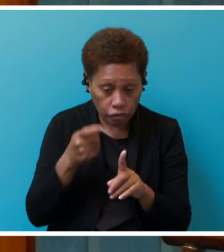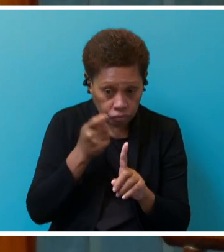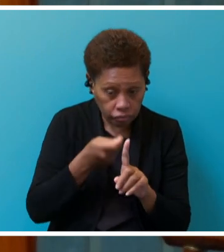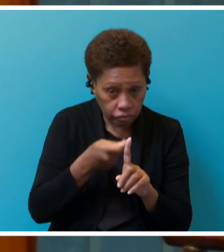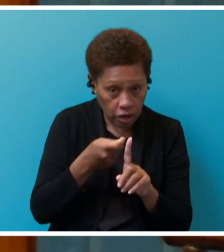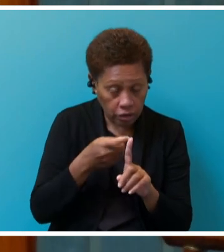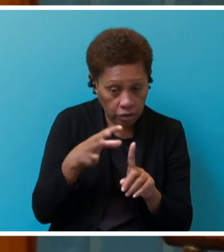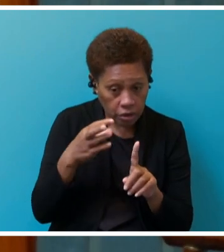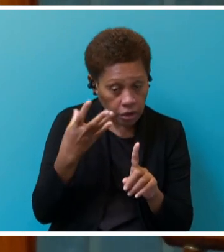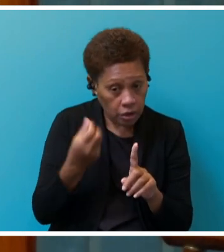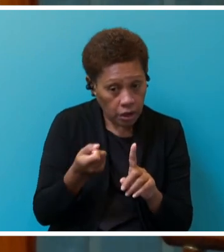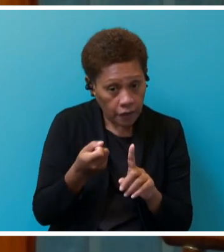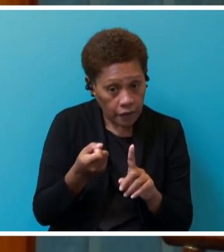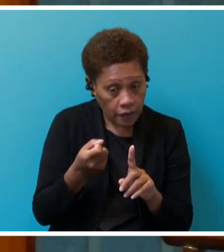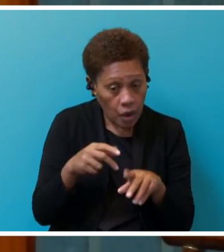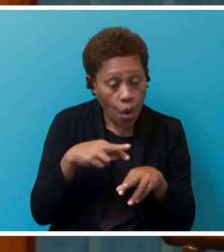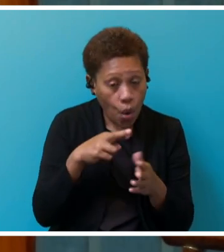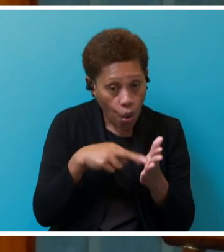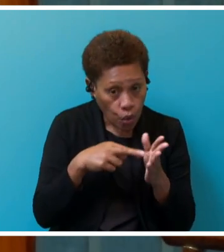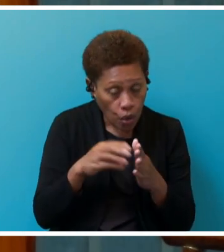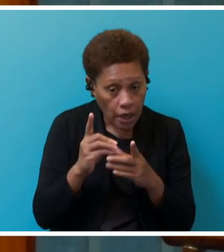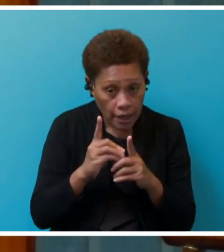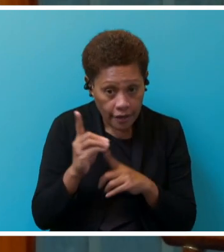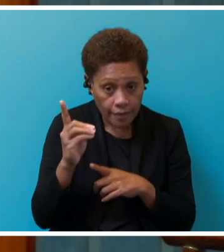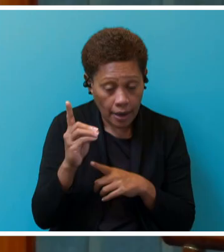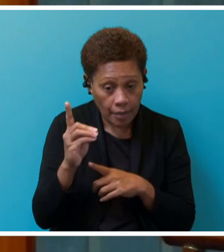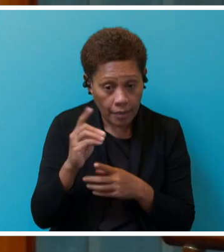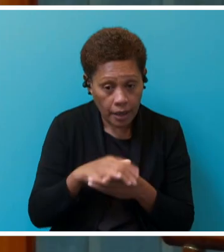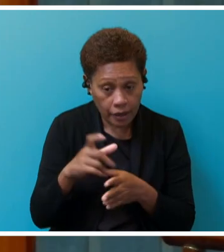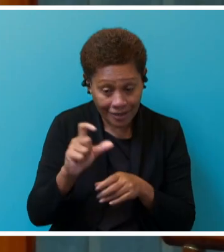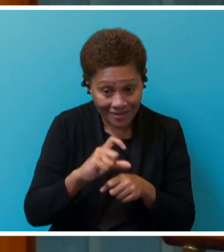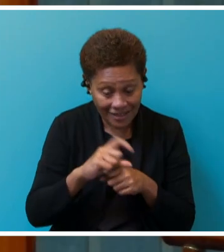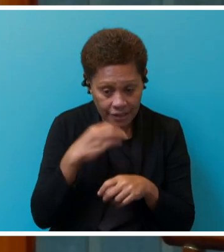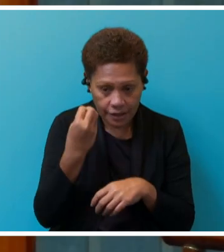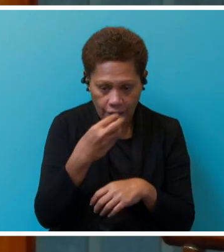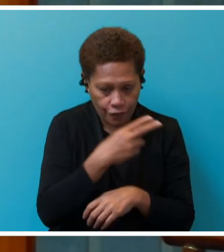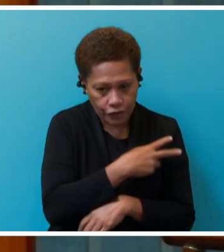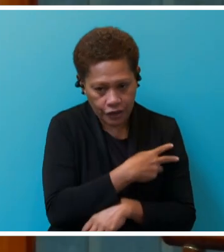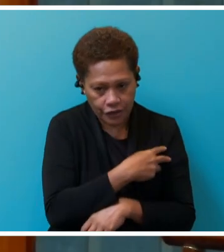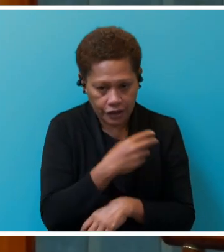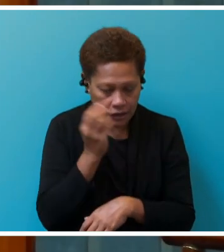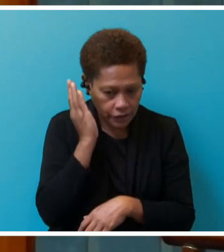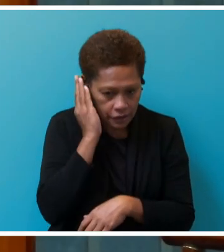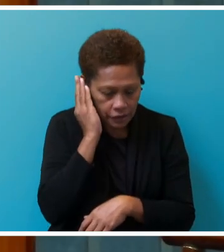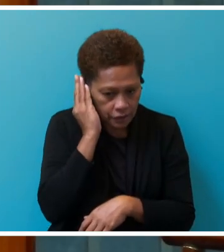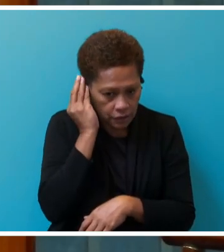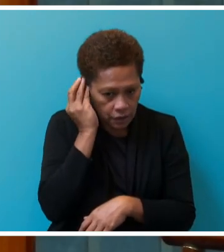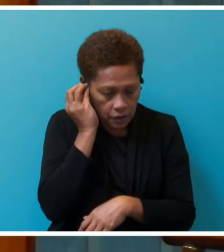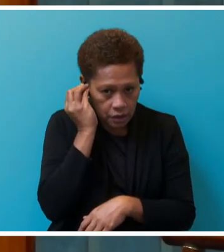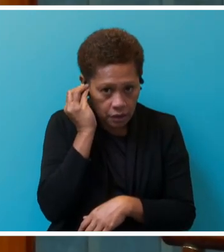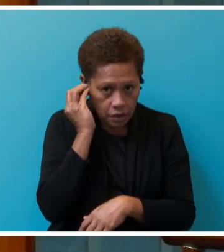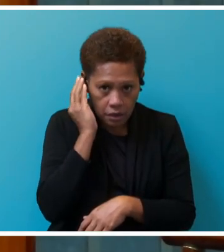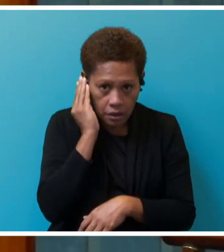incentives that prioritize rural development, job creation, and food security. We will continue to empower farmers